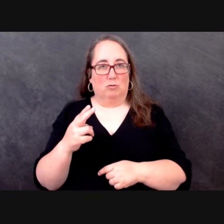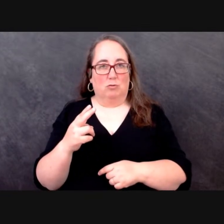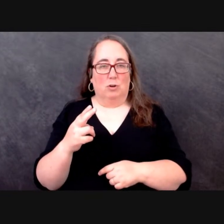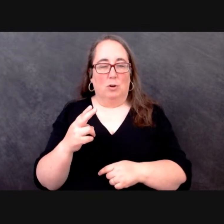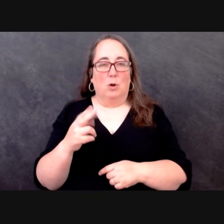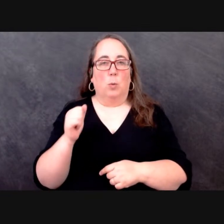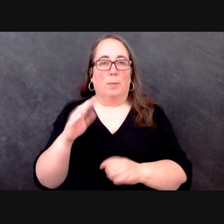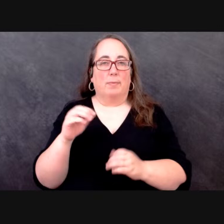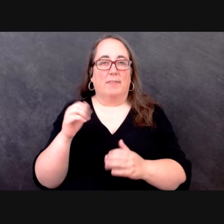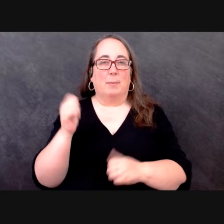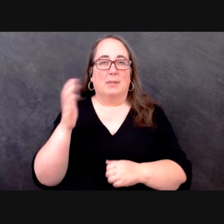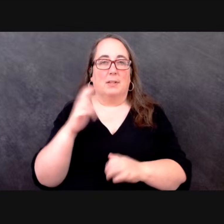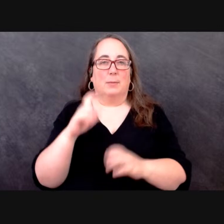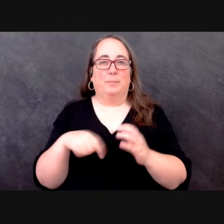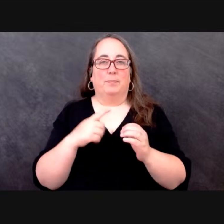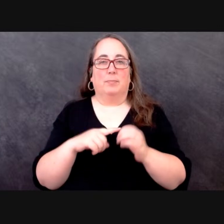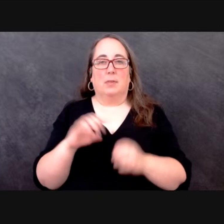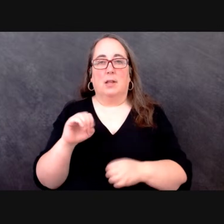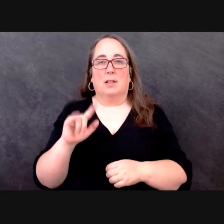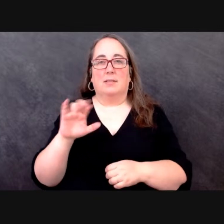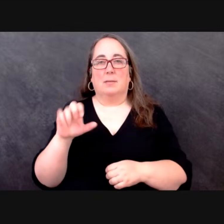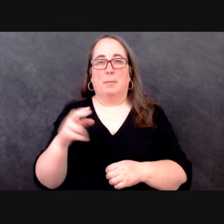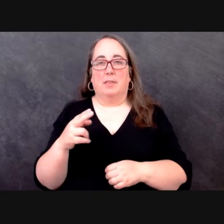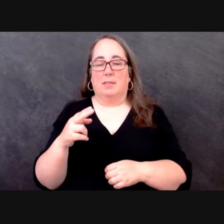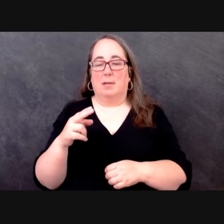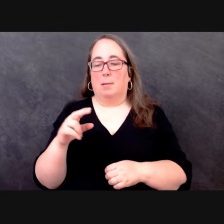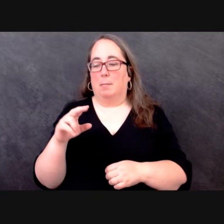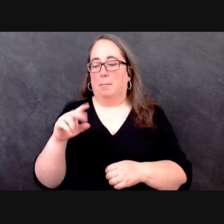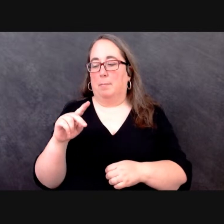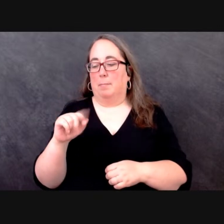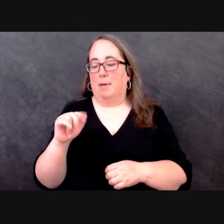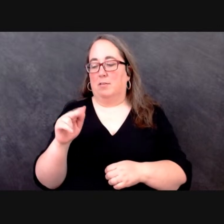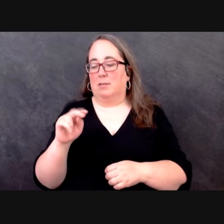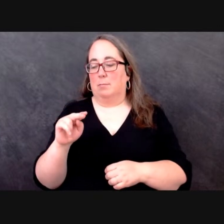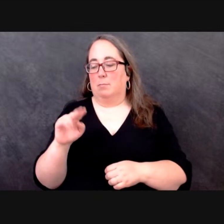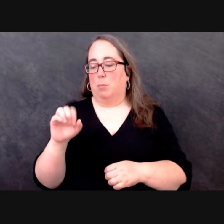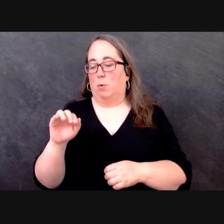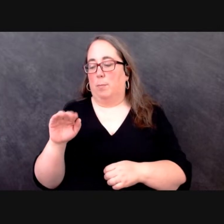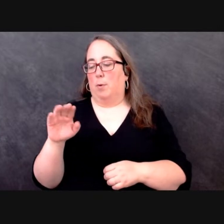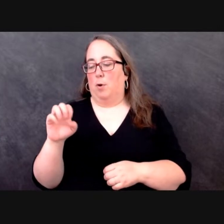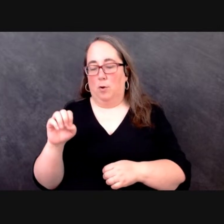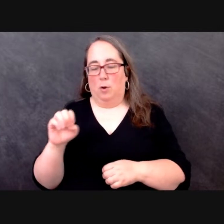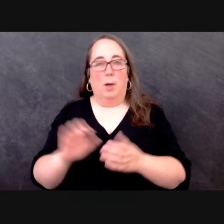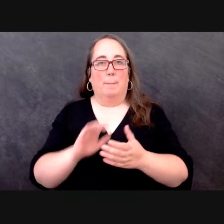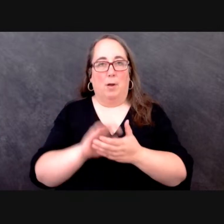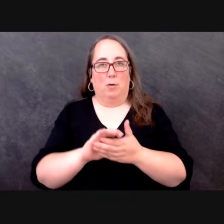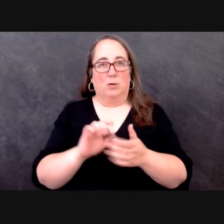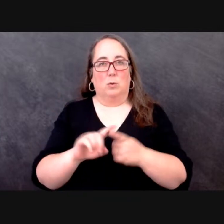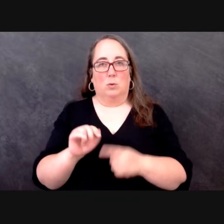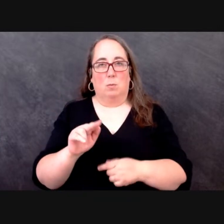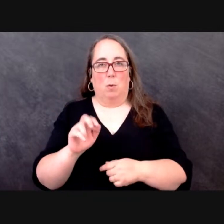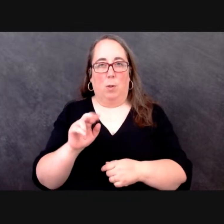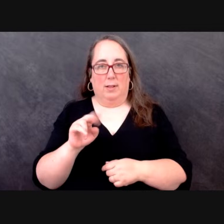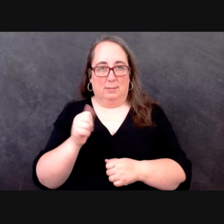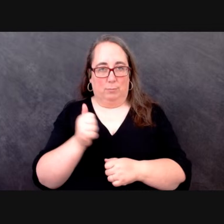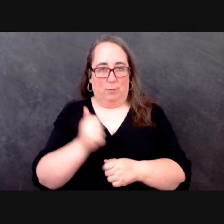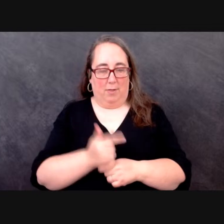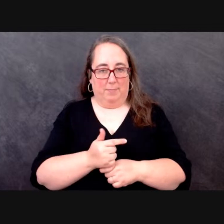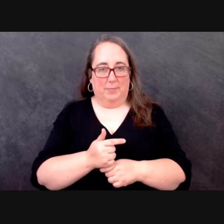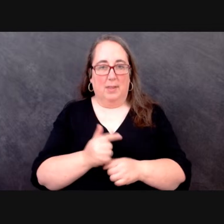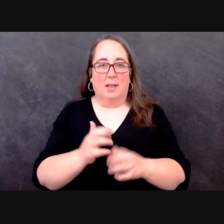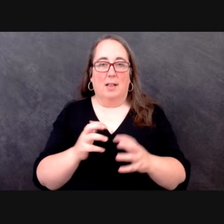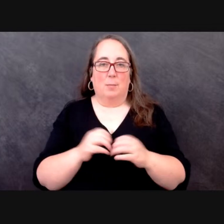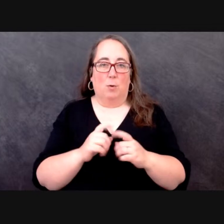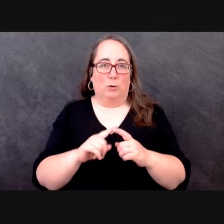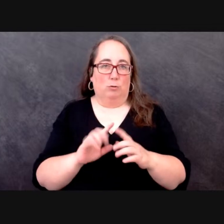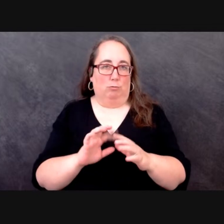give a presentation about Elizabeth Patterson Bonaparte, Baltimore socialite who was married to Napoleon's brother. So much more to say about her